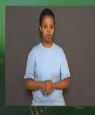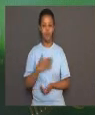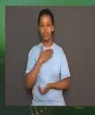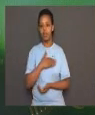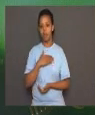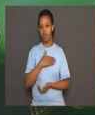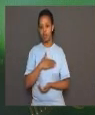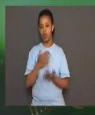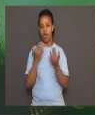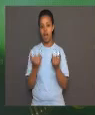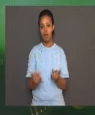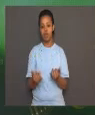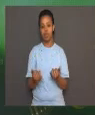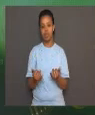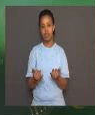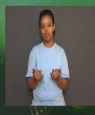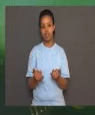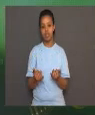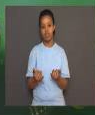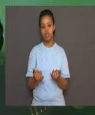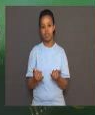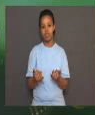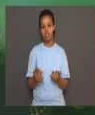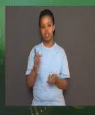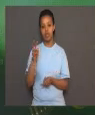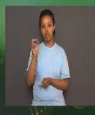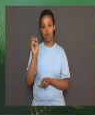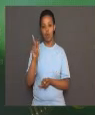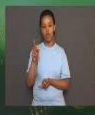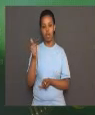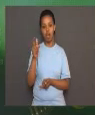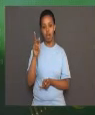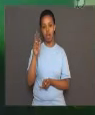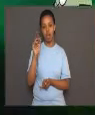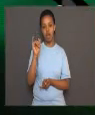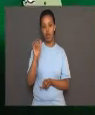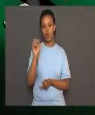Please write down the definition of a prokaryotic cell.